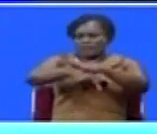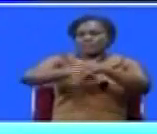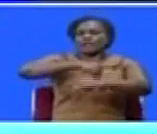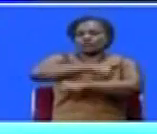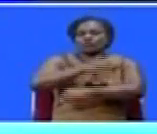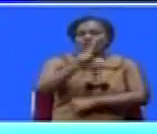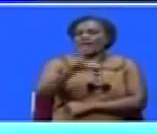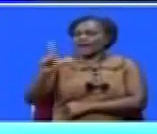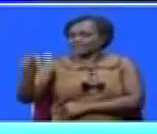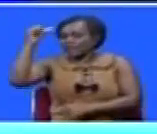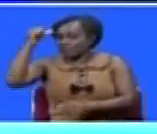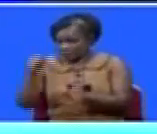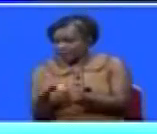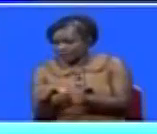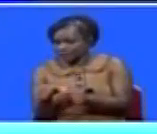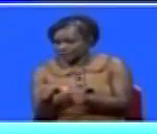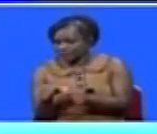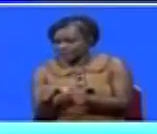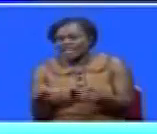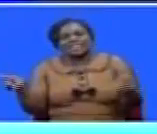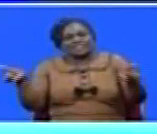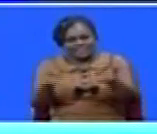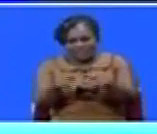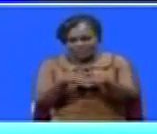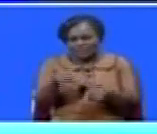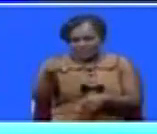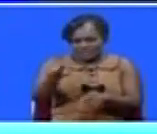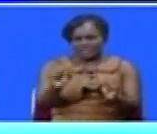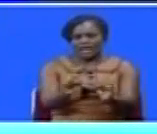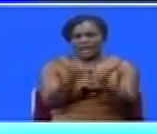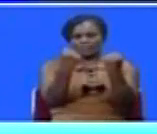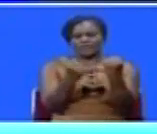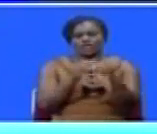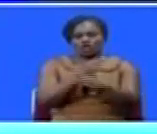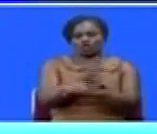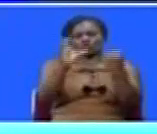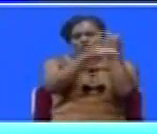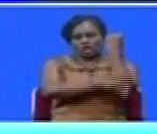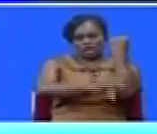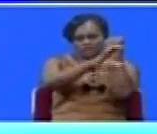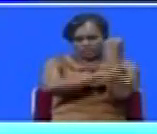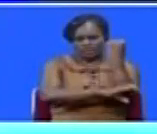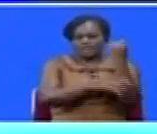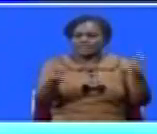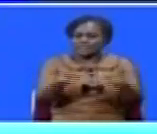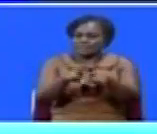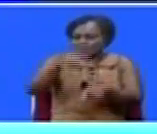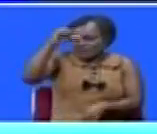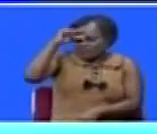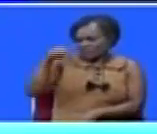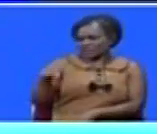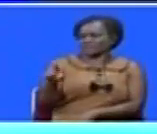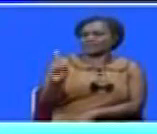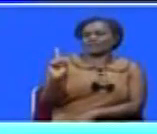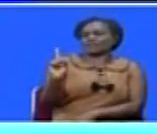grab. Remember this one? And that set of a chain of events across the country in which even the government itself